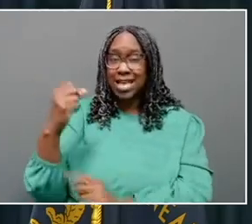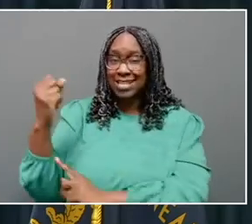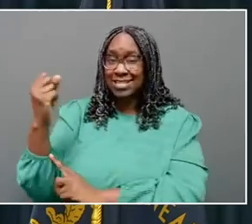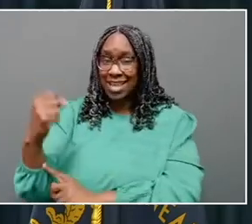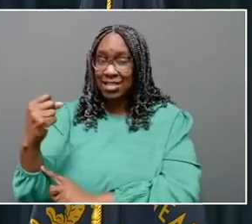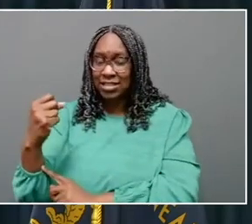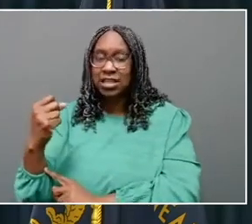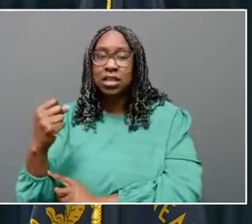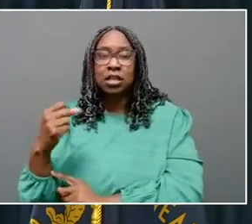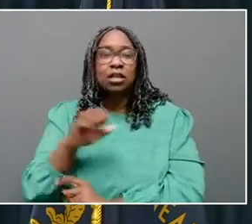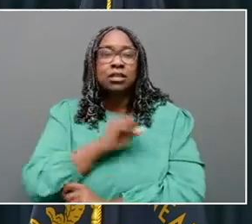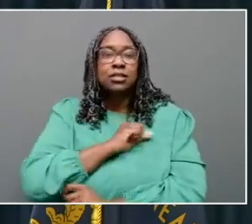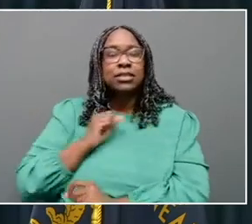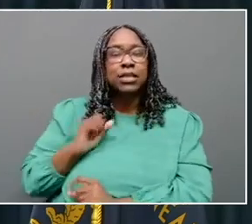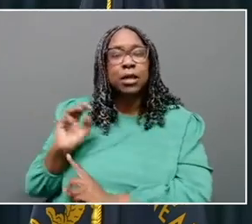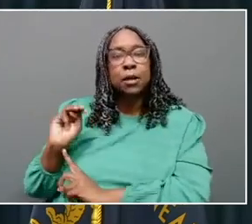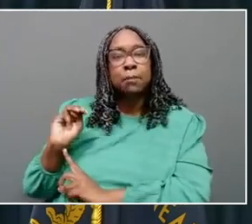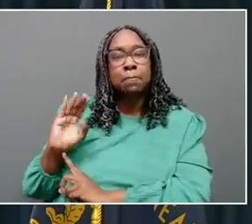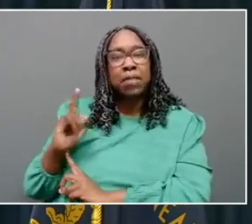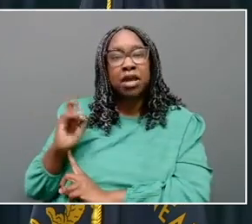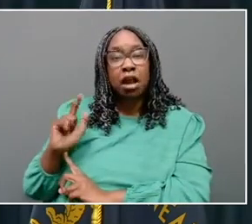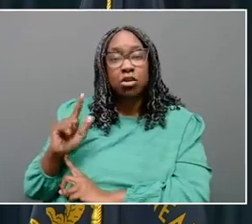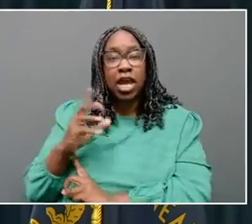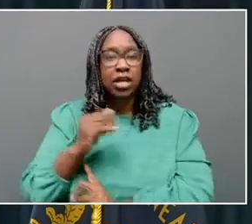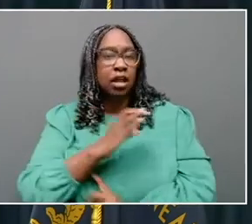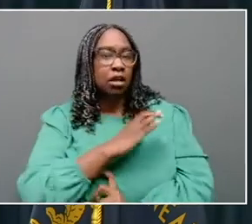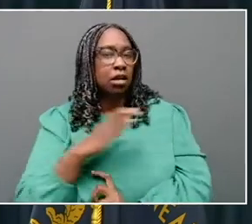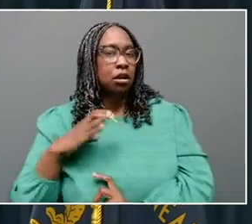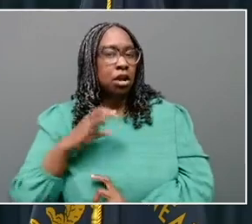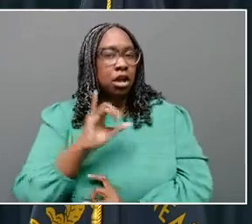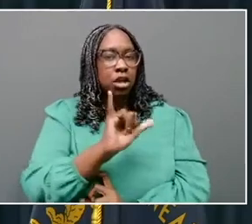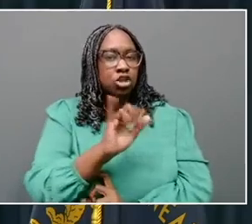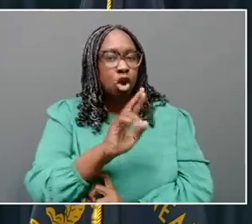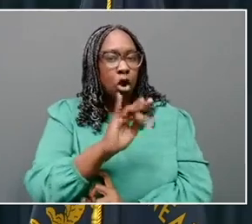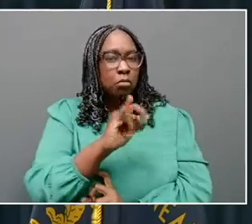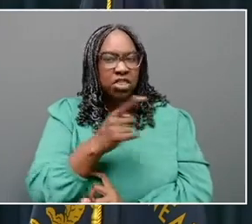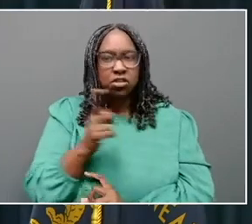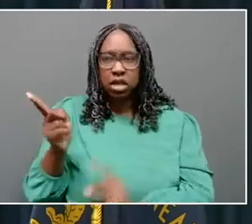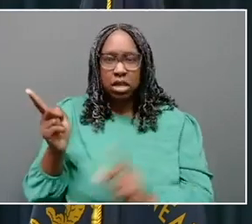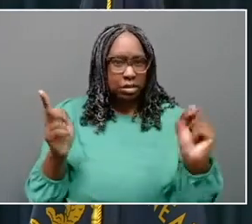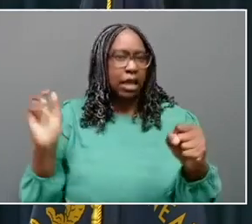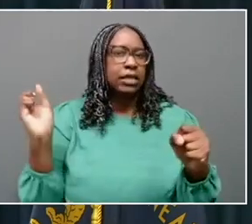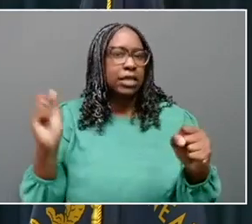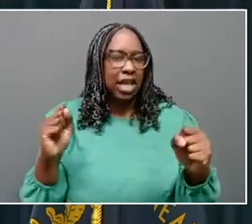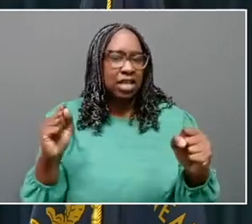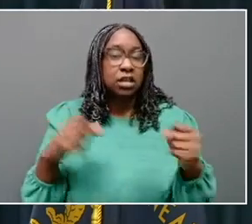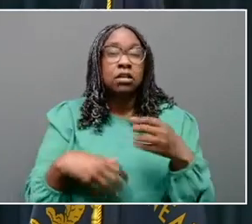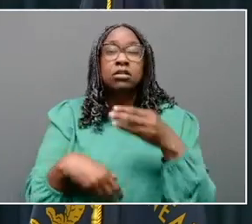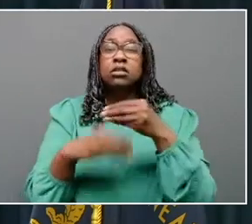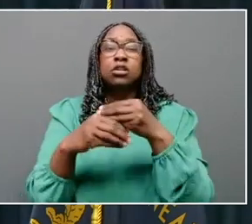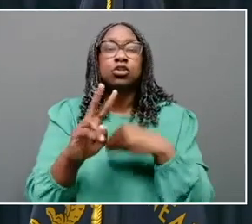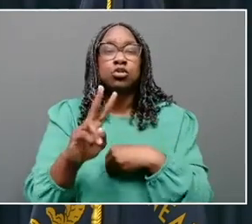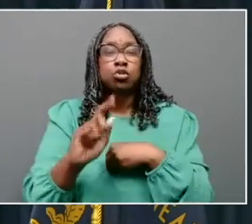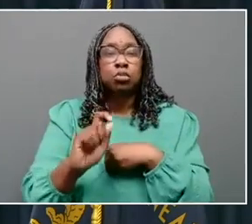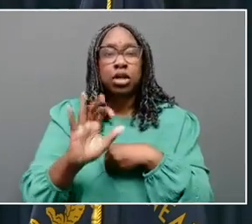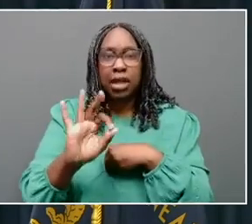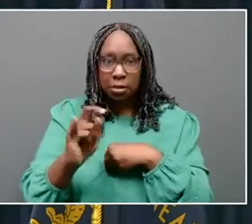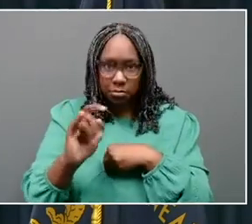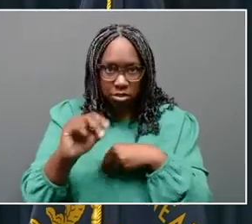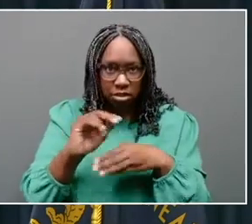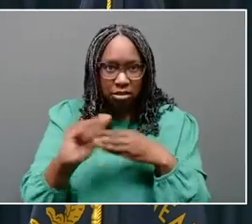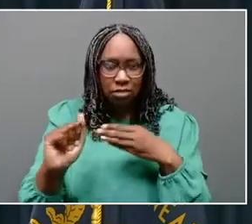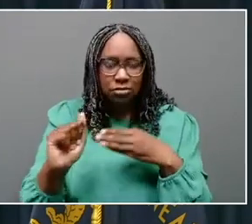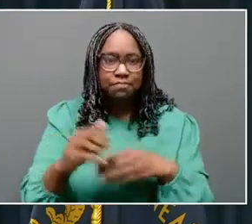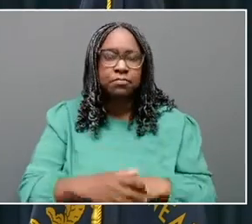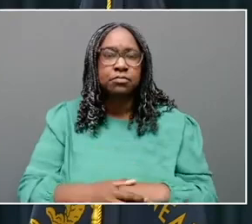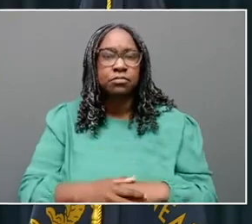Senator McConnell as well as Congressman Yarmouth. It's an additional $2.9 million funding coming from that piece. And